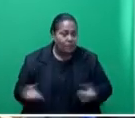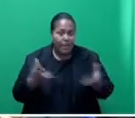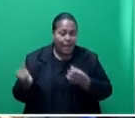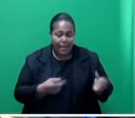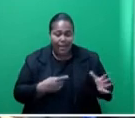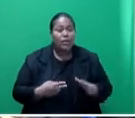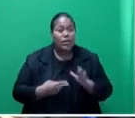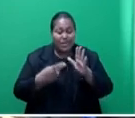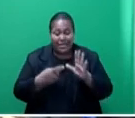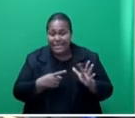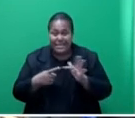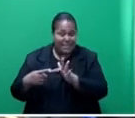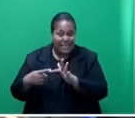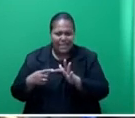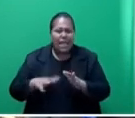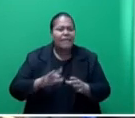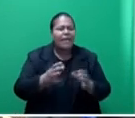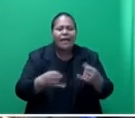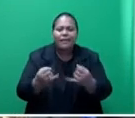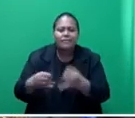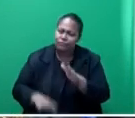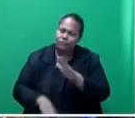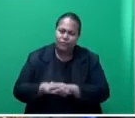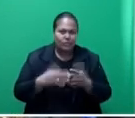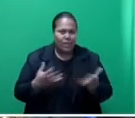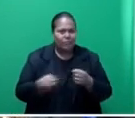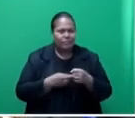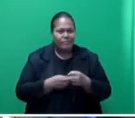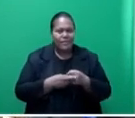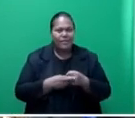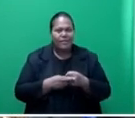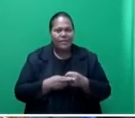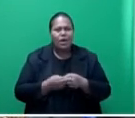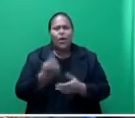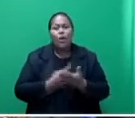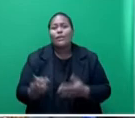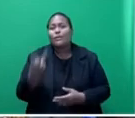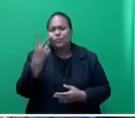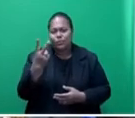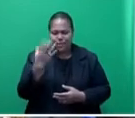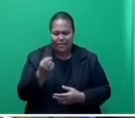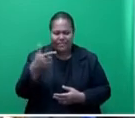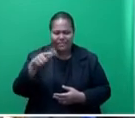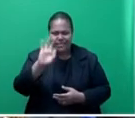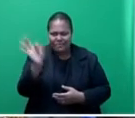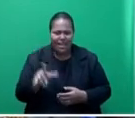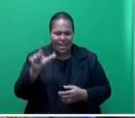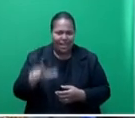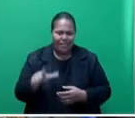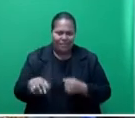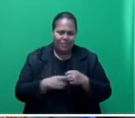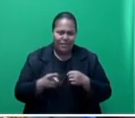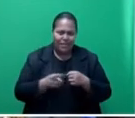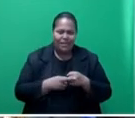is fully restored, except for the Navua water supply and Nayangi borehole system at 70%. The WEF team is currently running